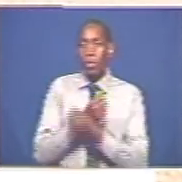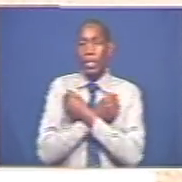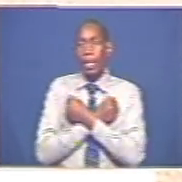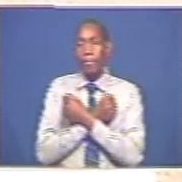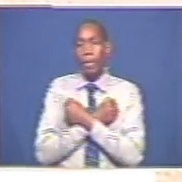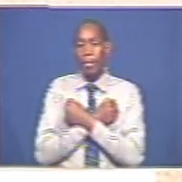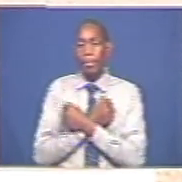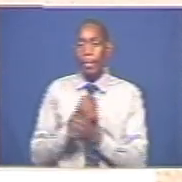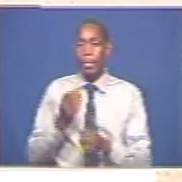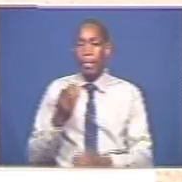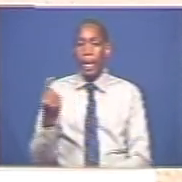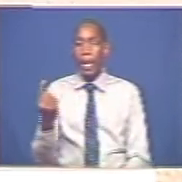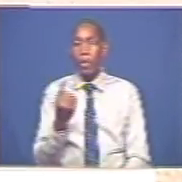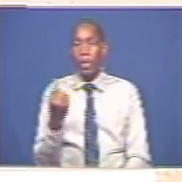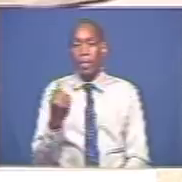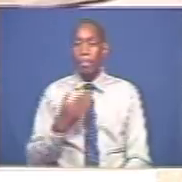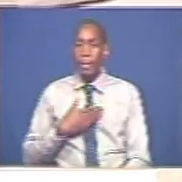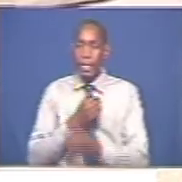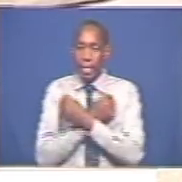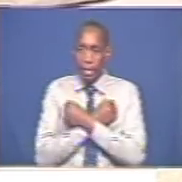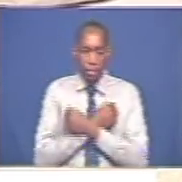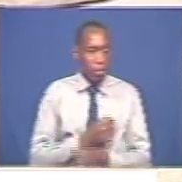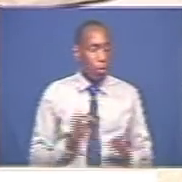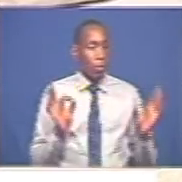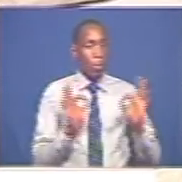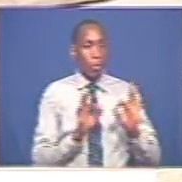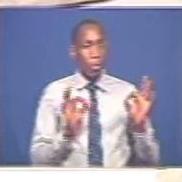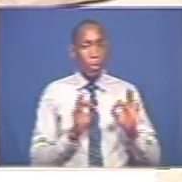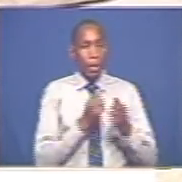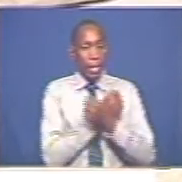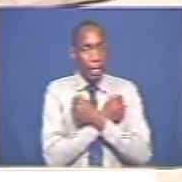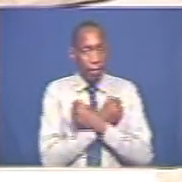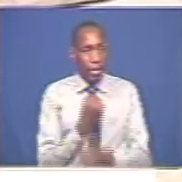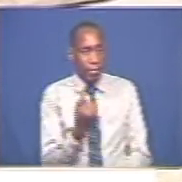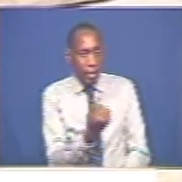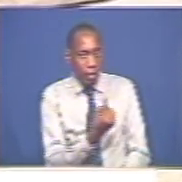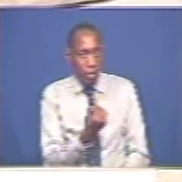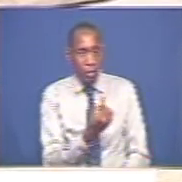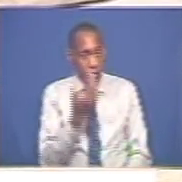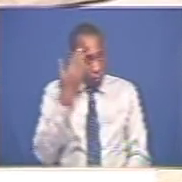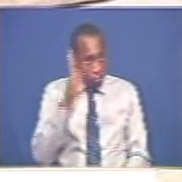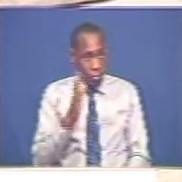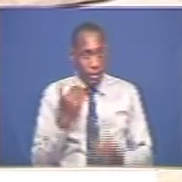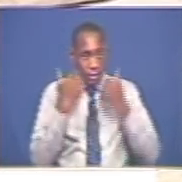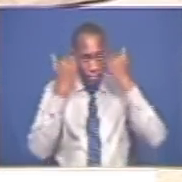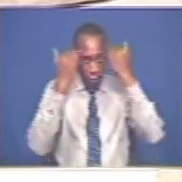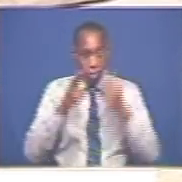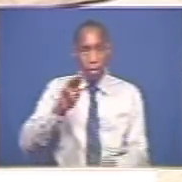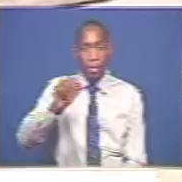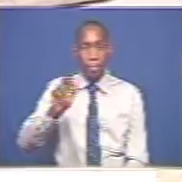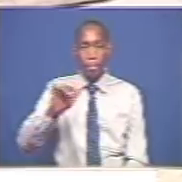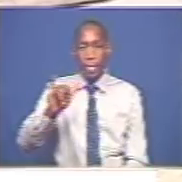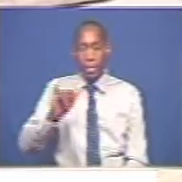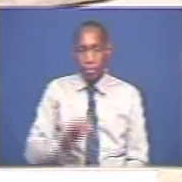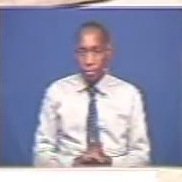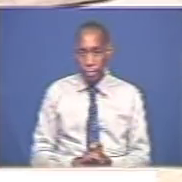loved it. Wow, you can love solitude and you know you don't know that it is actually depression. Mary, when